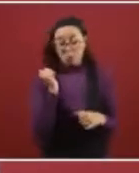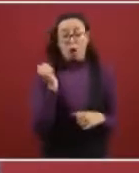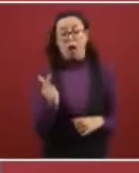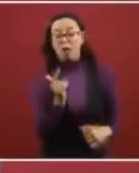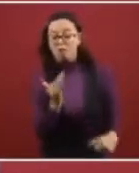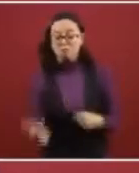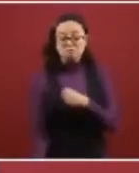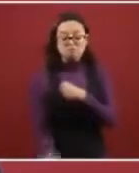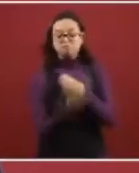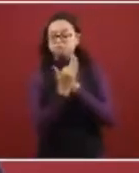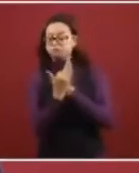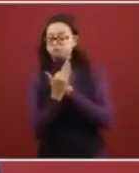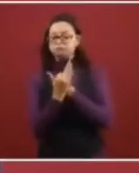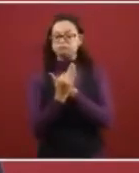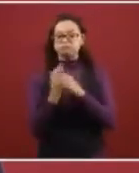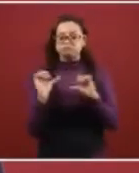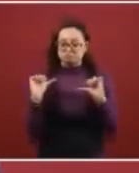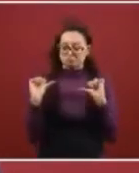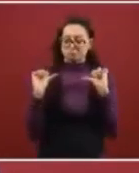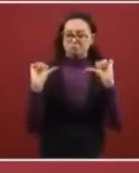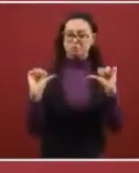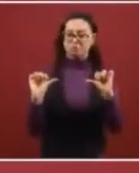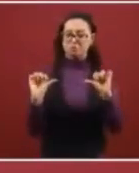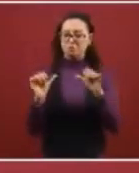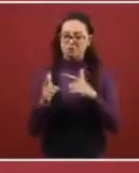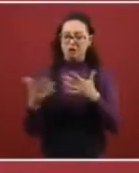order to, y de esta manera,